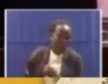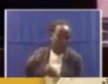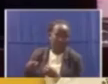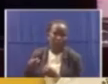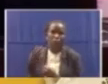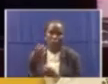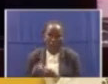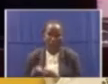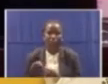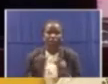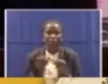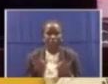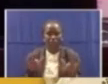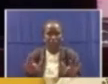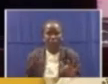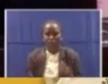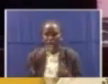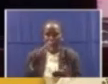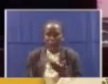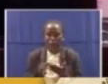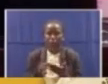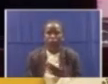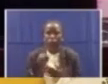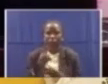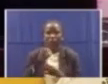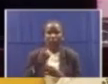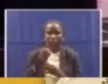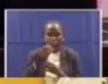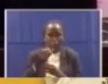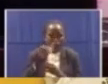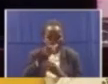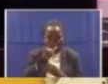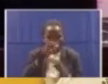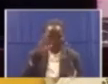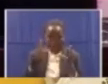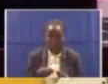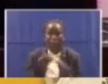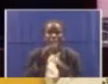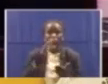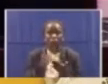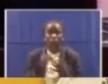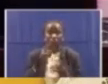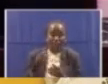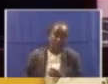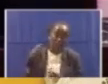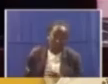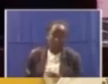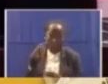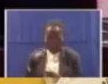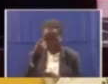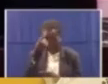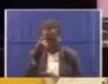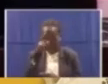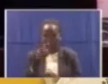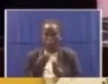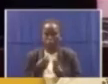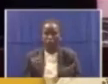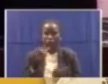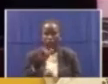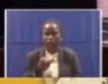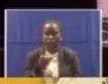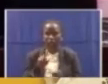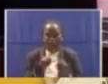department dealing with the proposed decriminalization of prostitution, which the Deputy Minister, I understand, is going to deal with? But may I